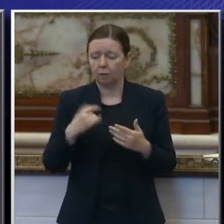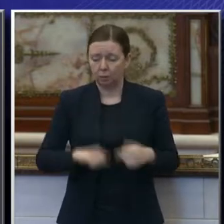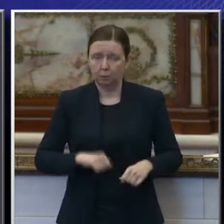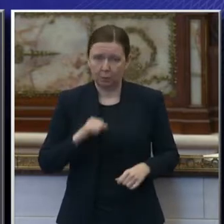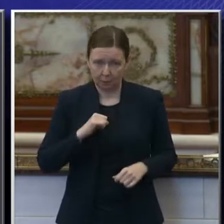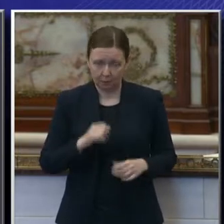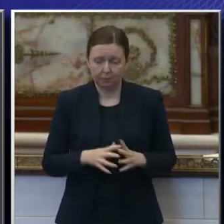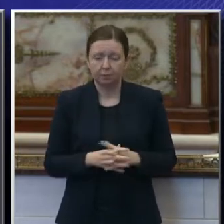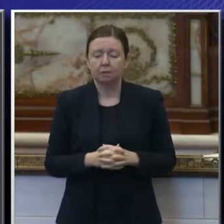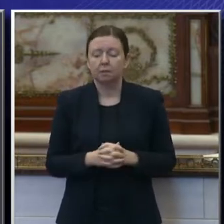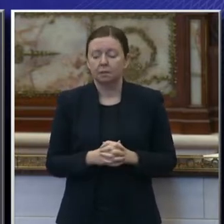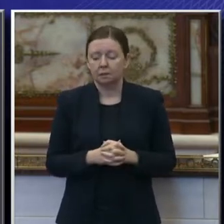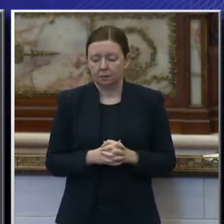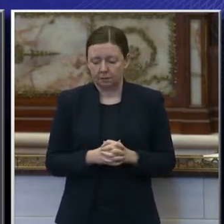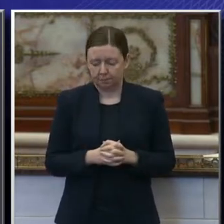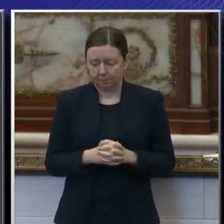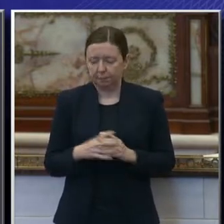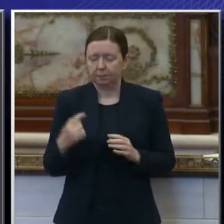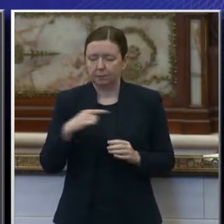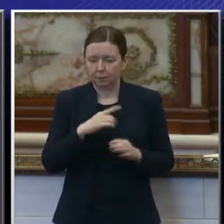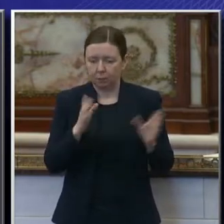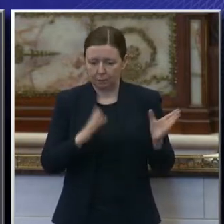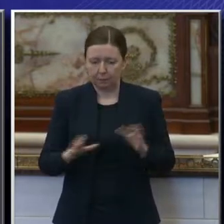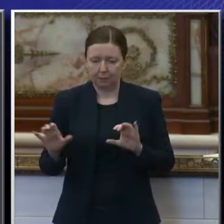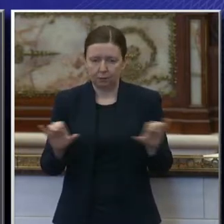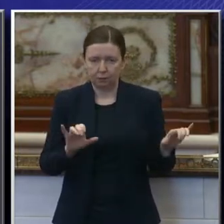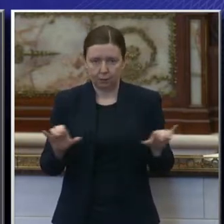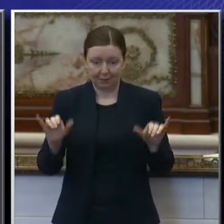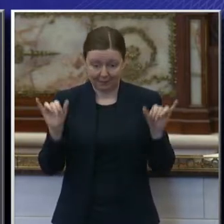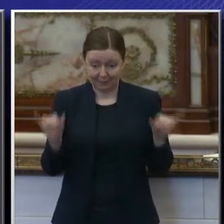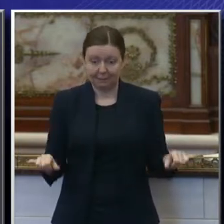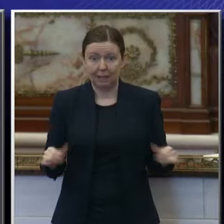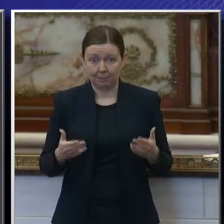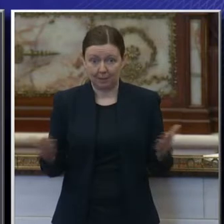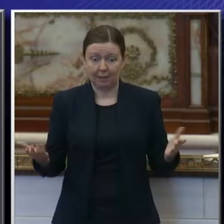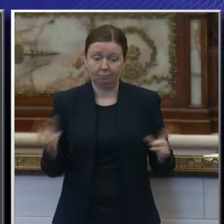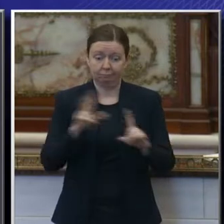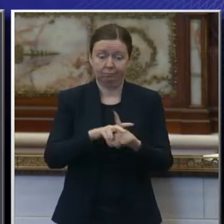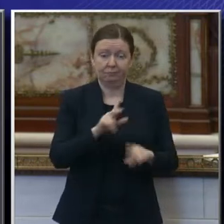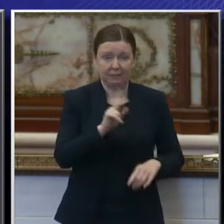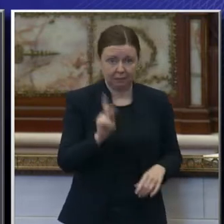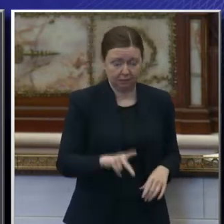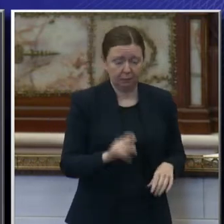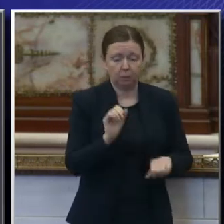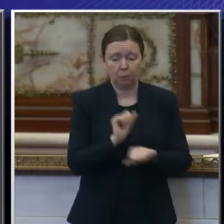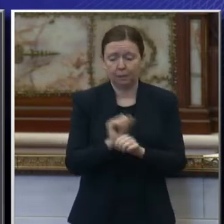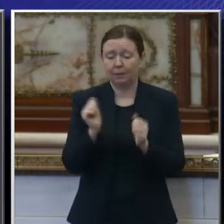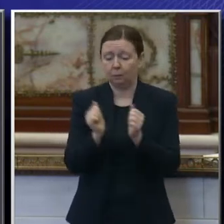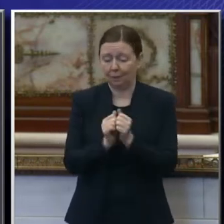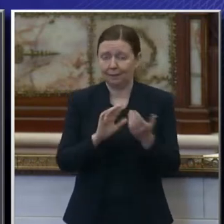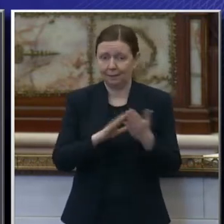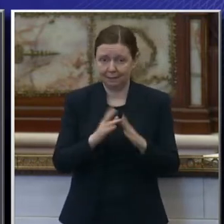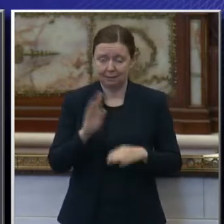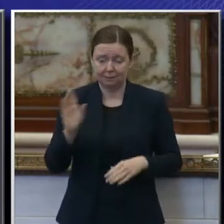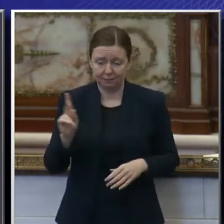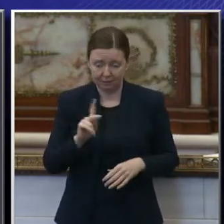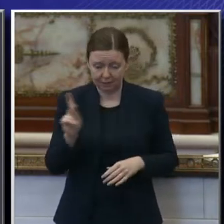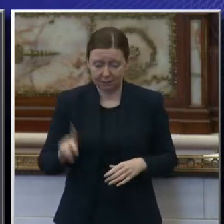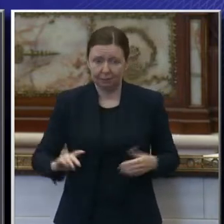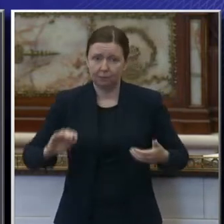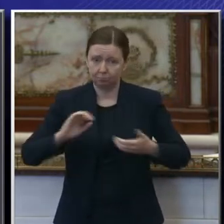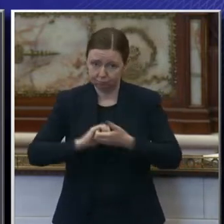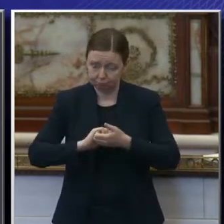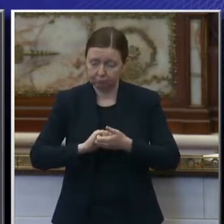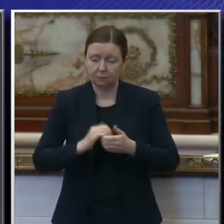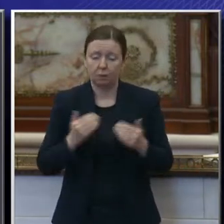of. And, you know, we plan on doing the same here and working with the City of Philadelphia in partnership as we